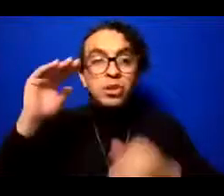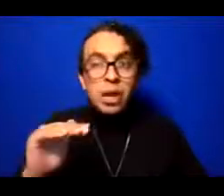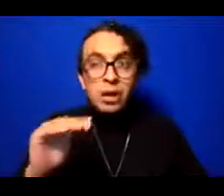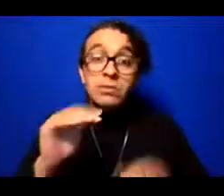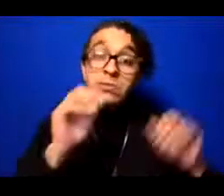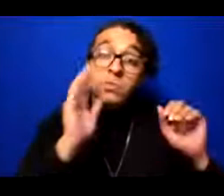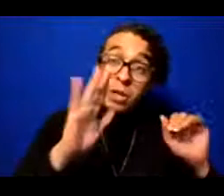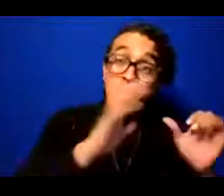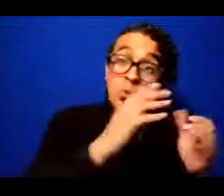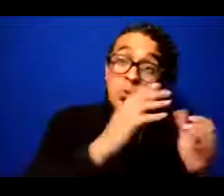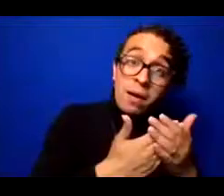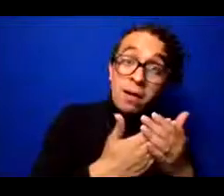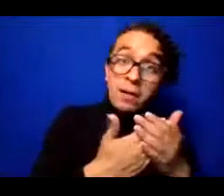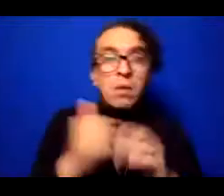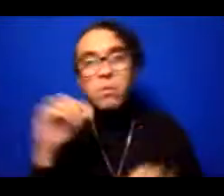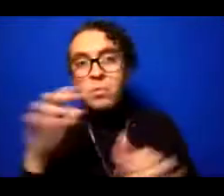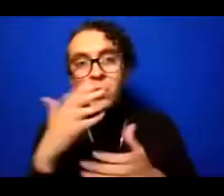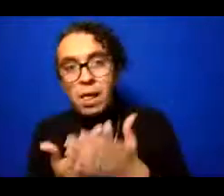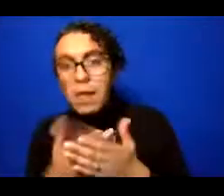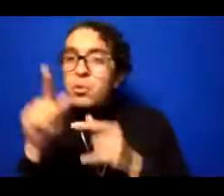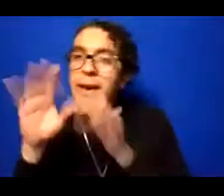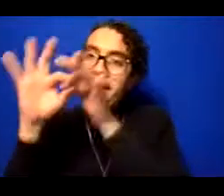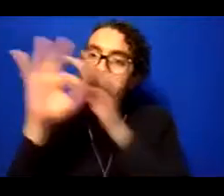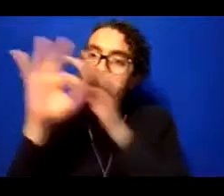and then linking it back to one of these kind of stressful events.